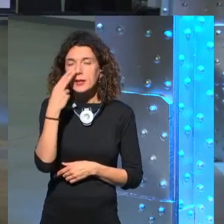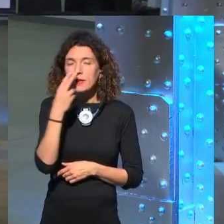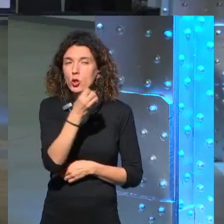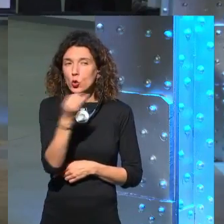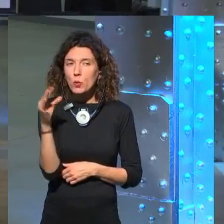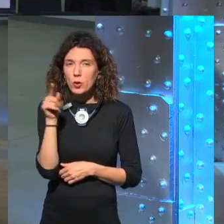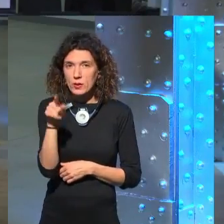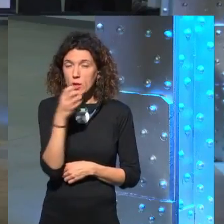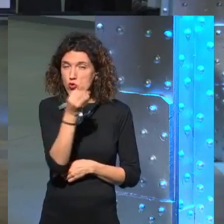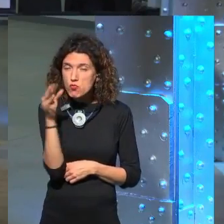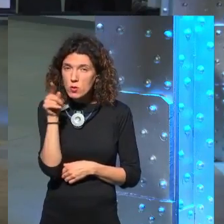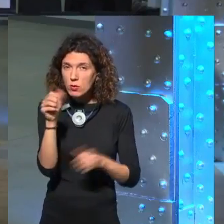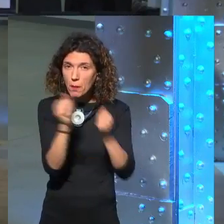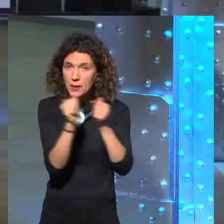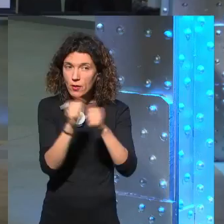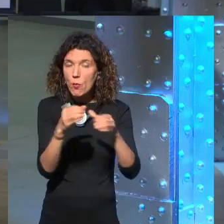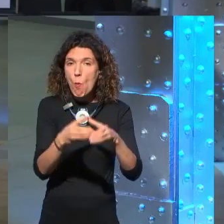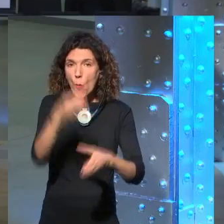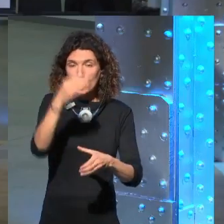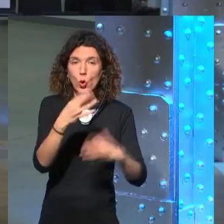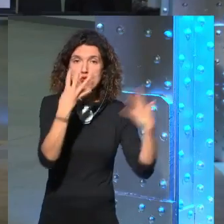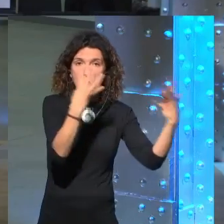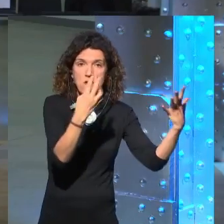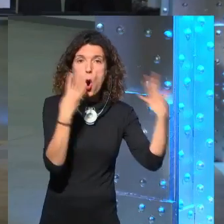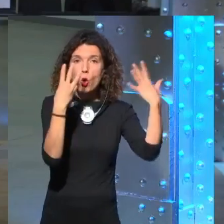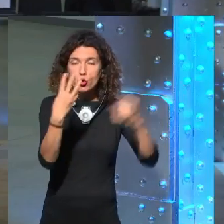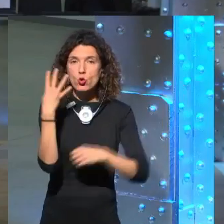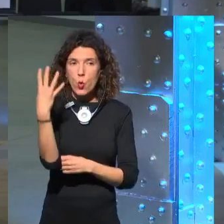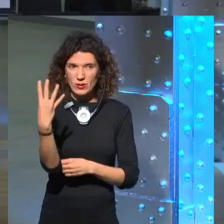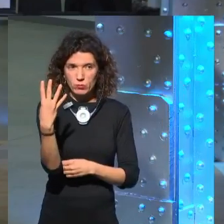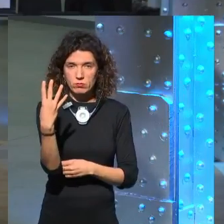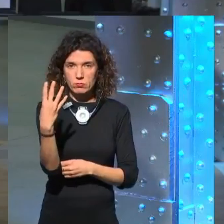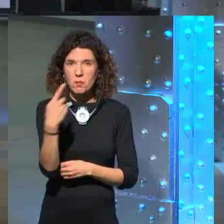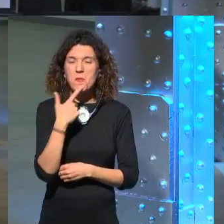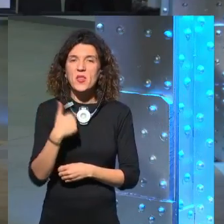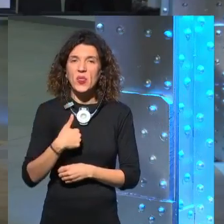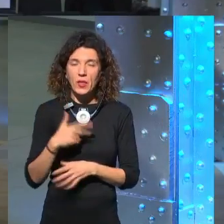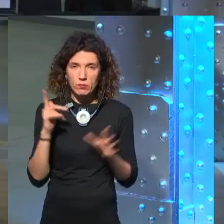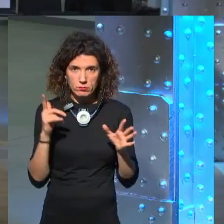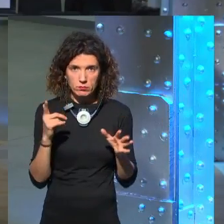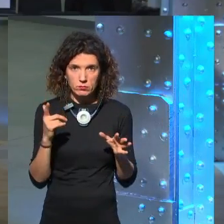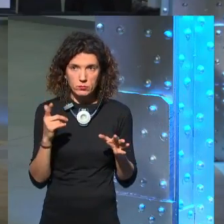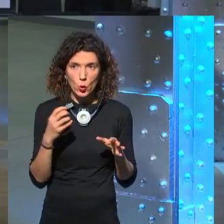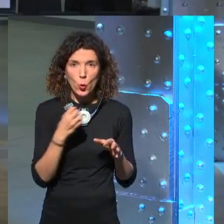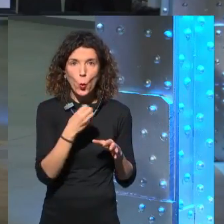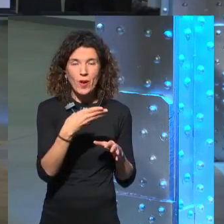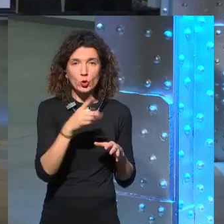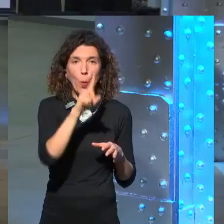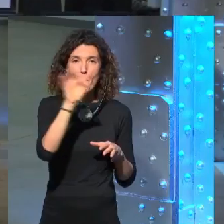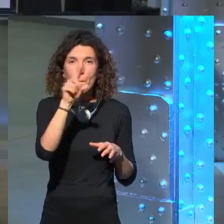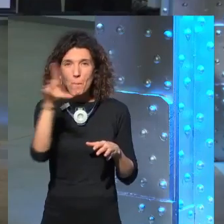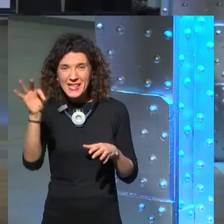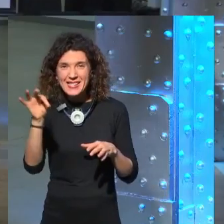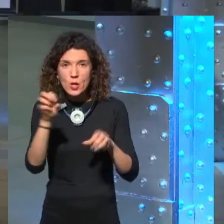the side of the pot, 984. That tells me how many bits of radiation are being kicked